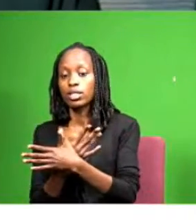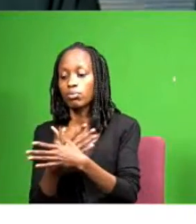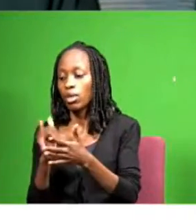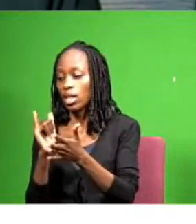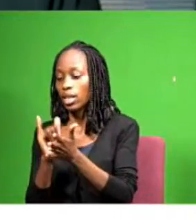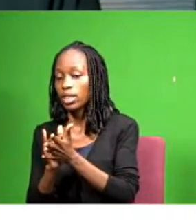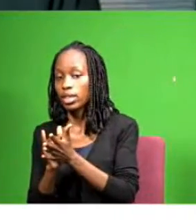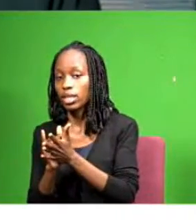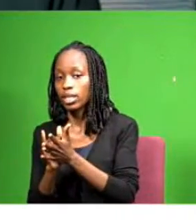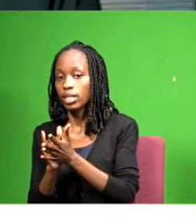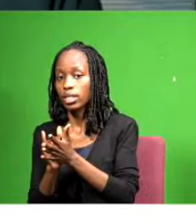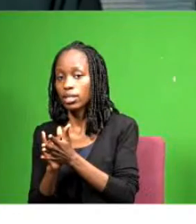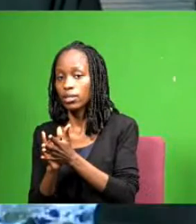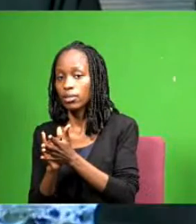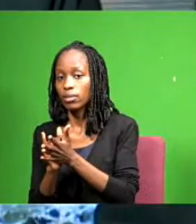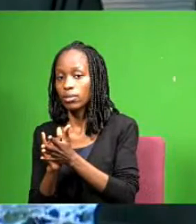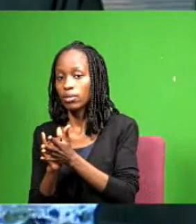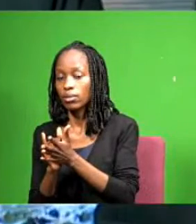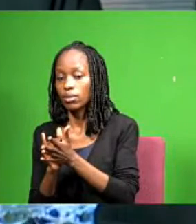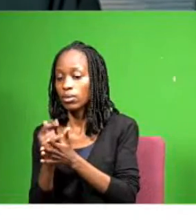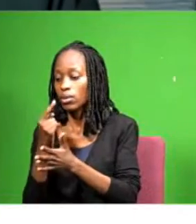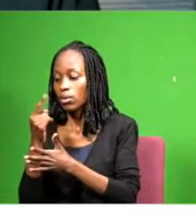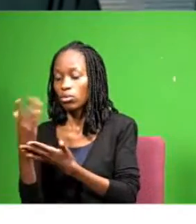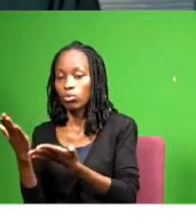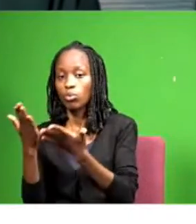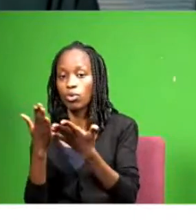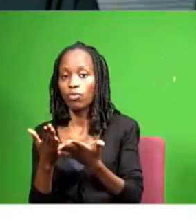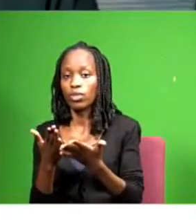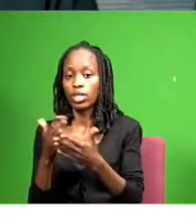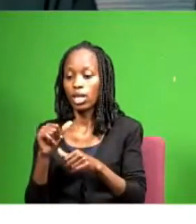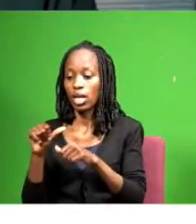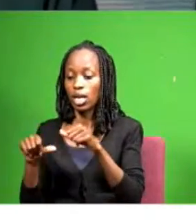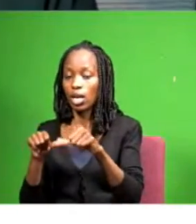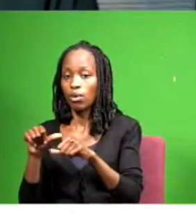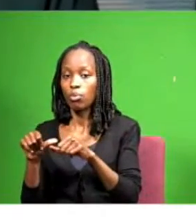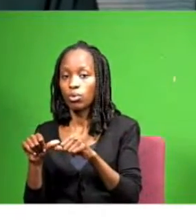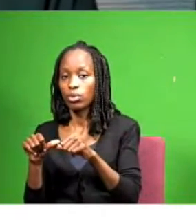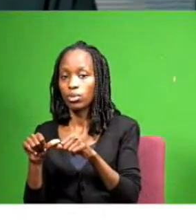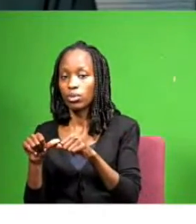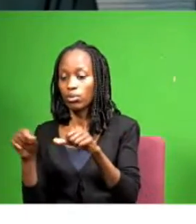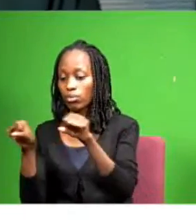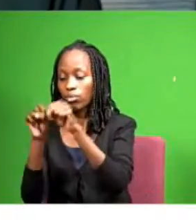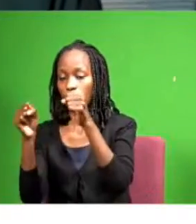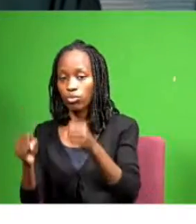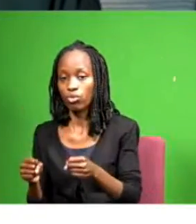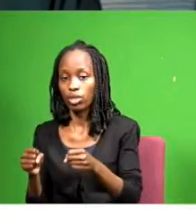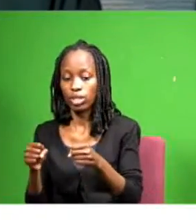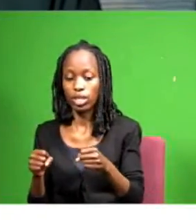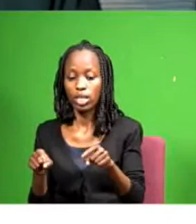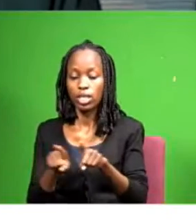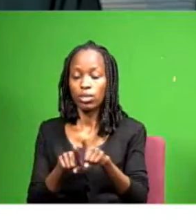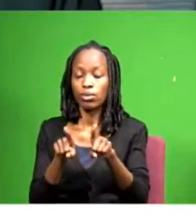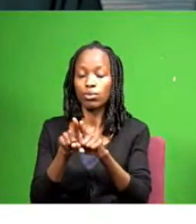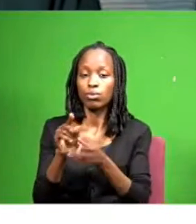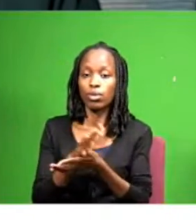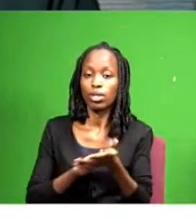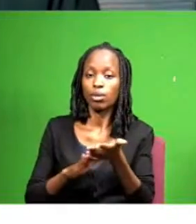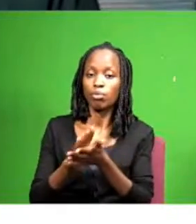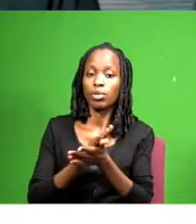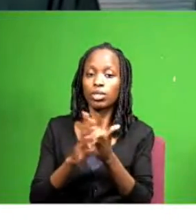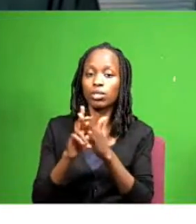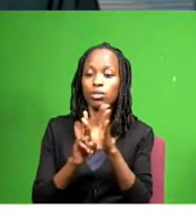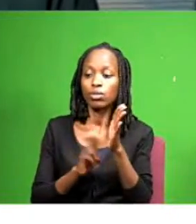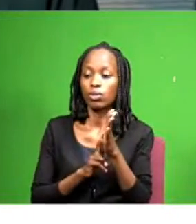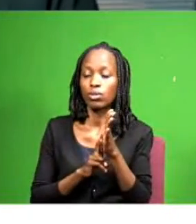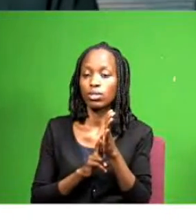expressly bars amendments to provision concerning the federal structure and to the basic principles